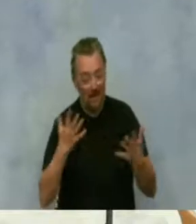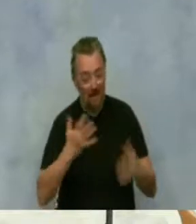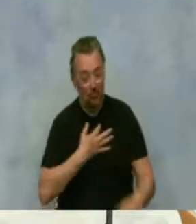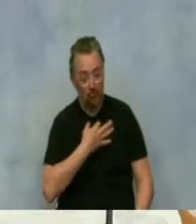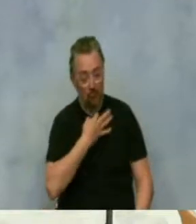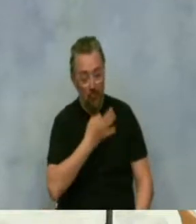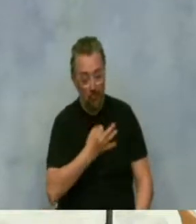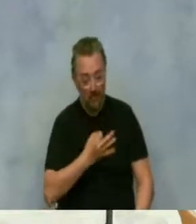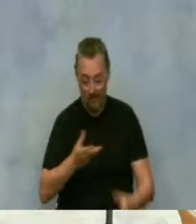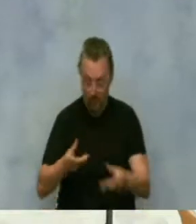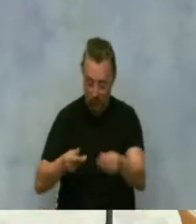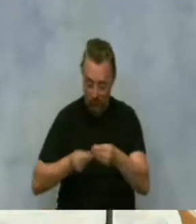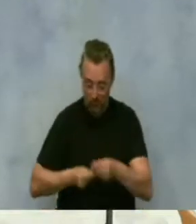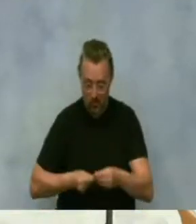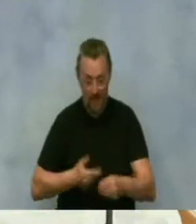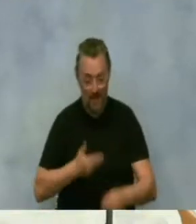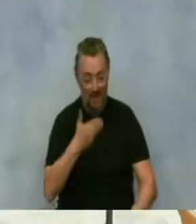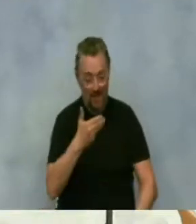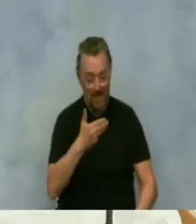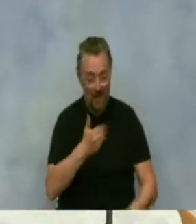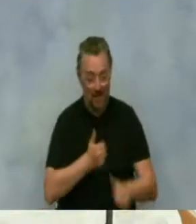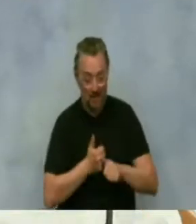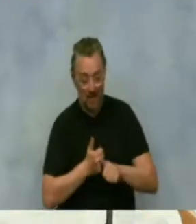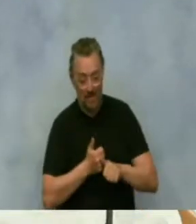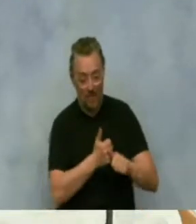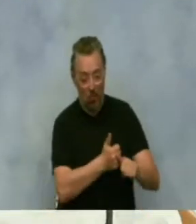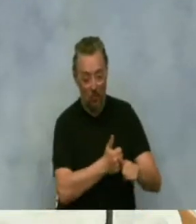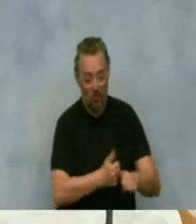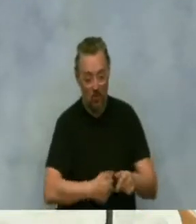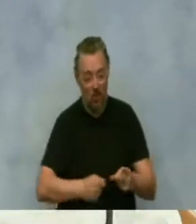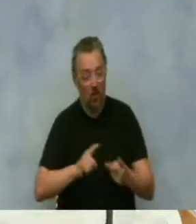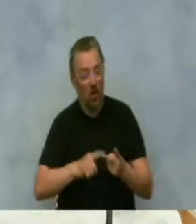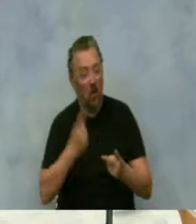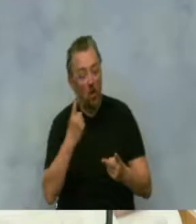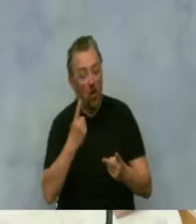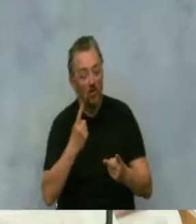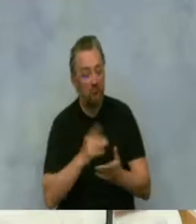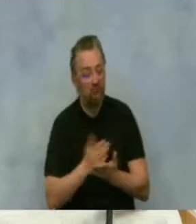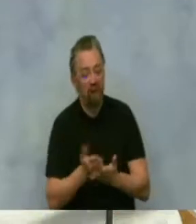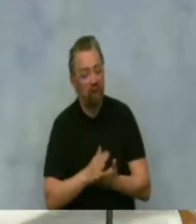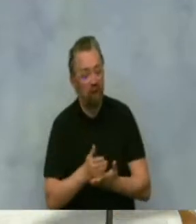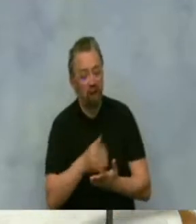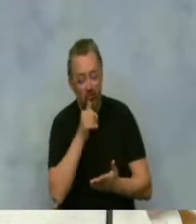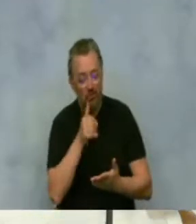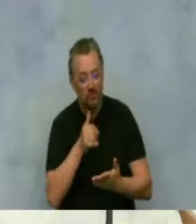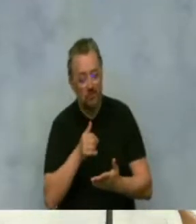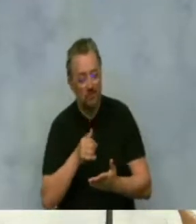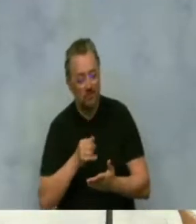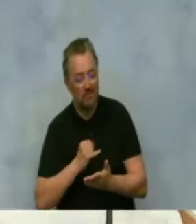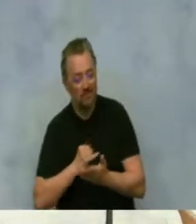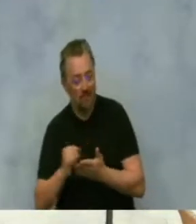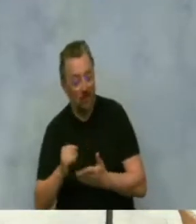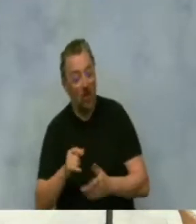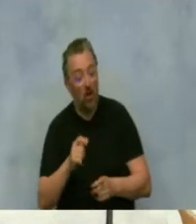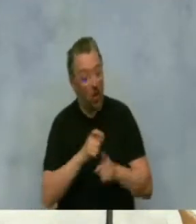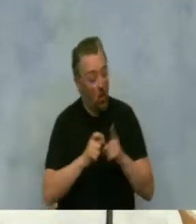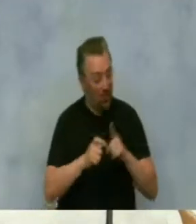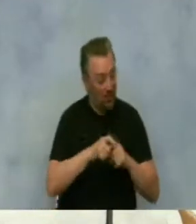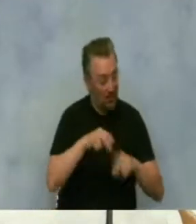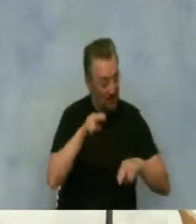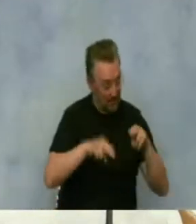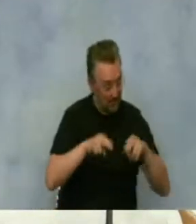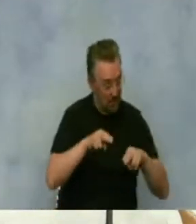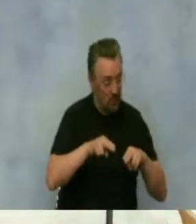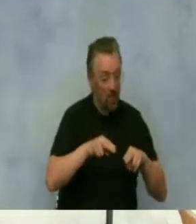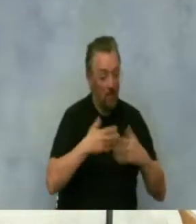were received, 9 of which were in support and 1 was neutral. The Community Asset Transfer Assessment Panel